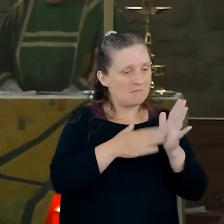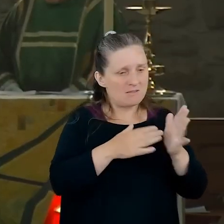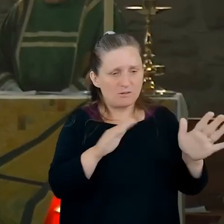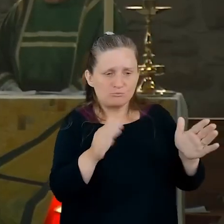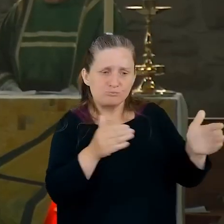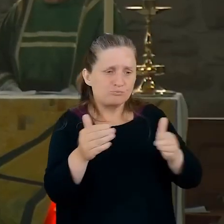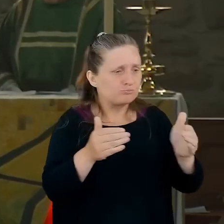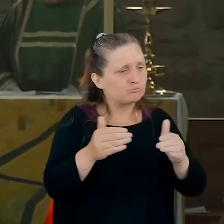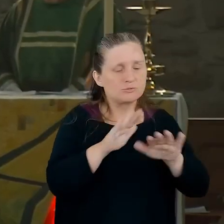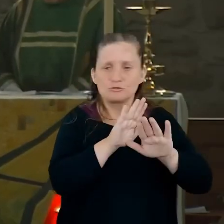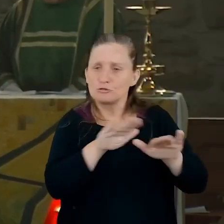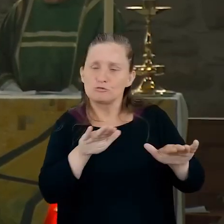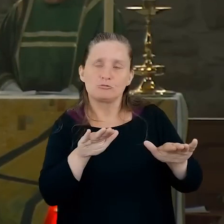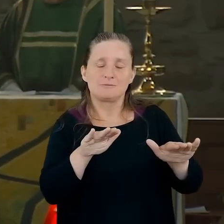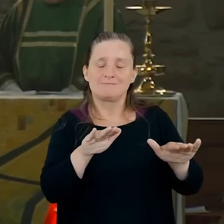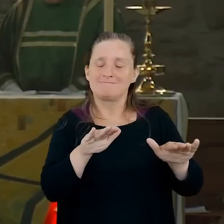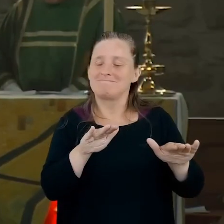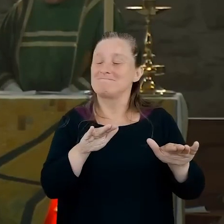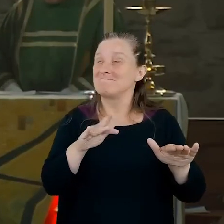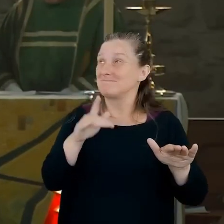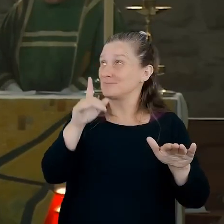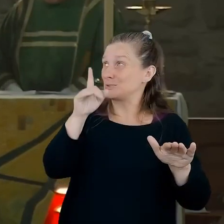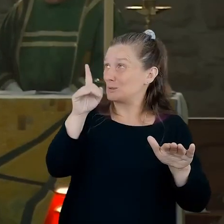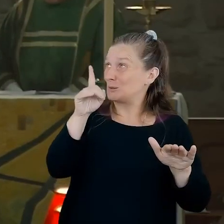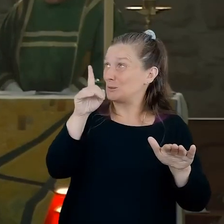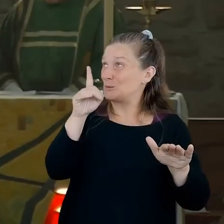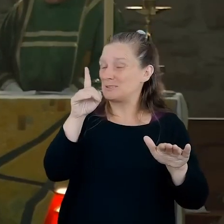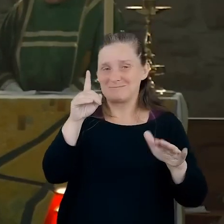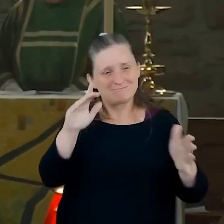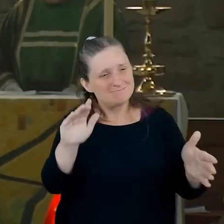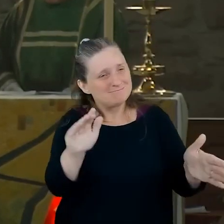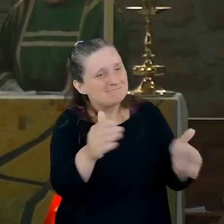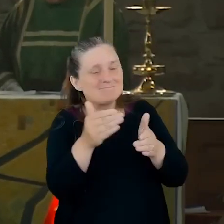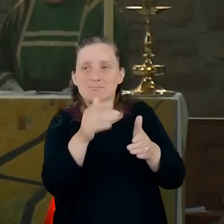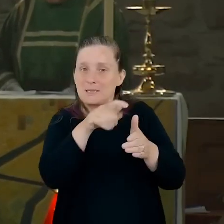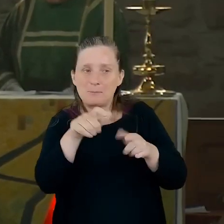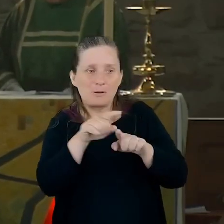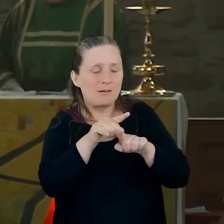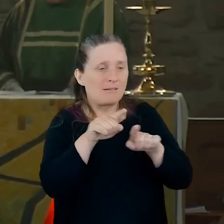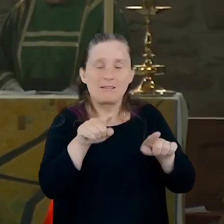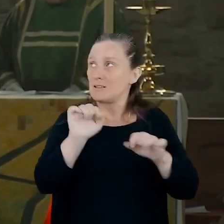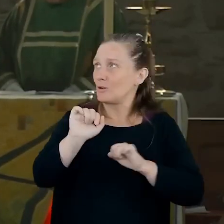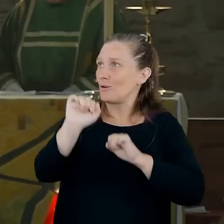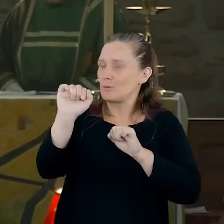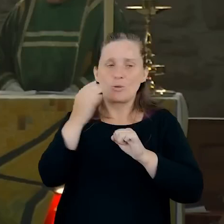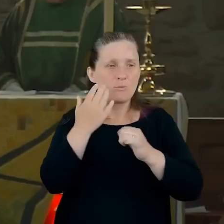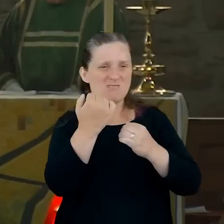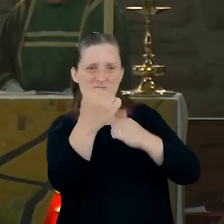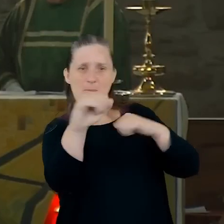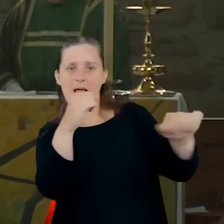embraced a people as your own. When they turned away and rebelled, your love remained